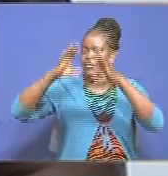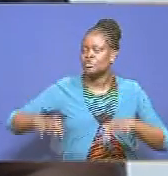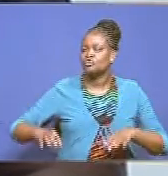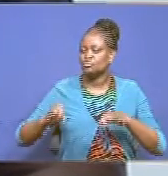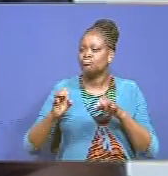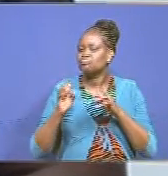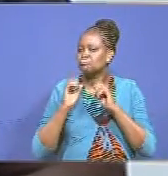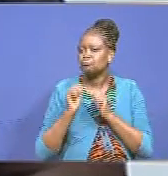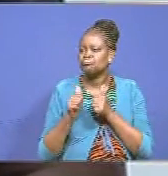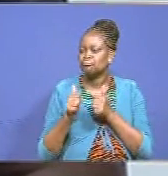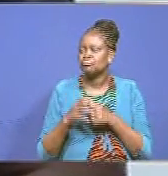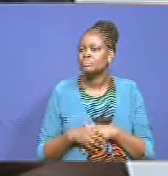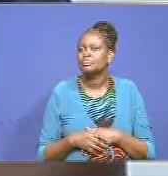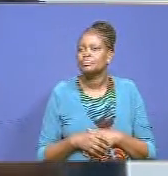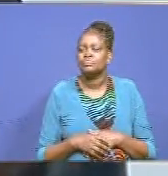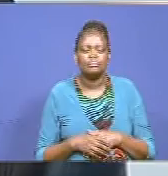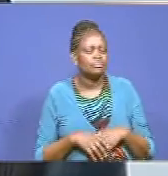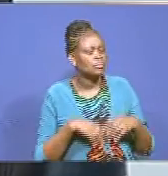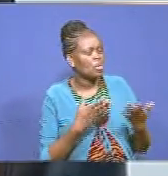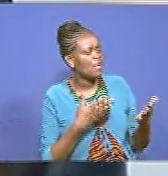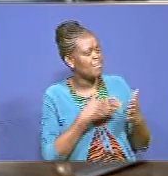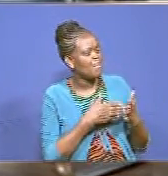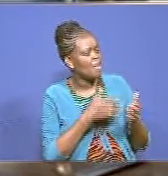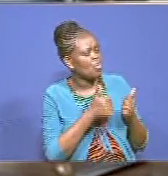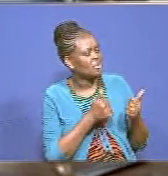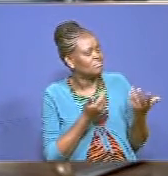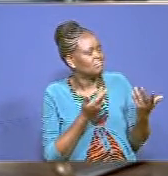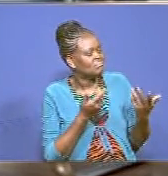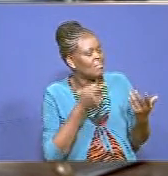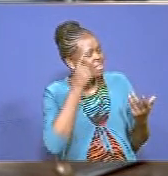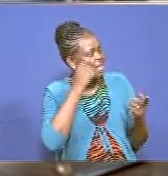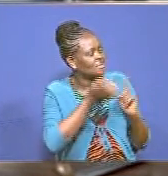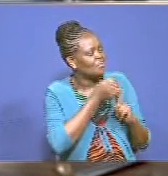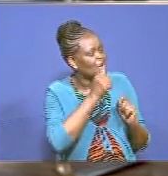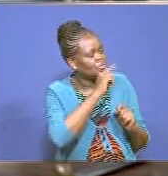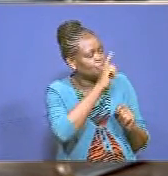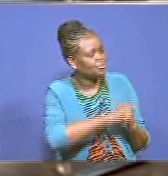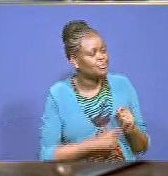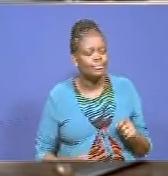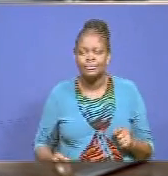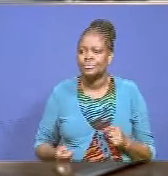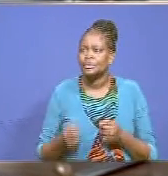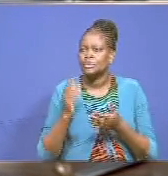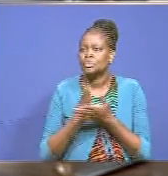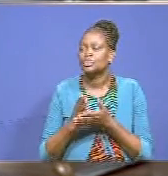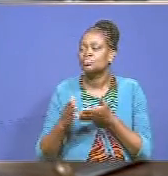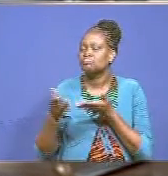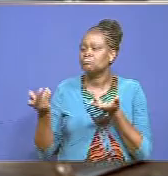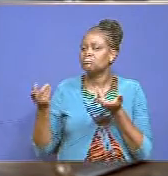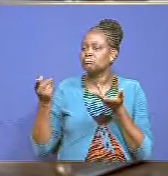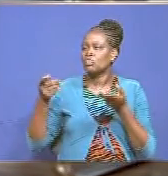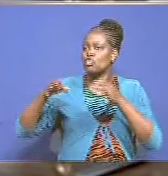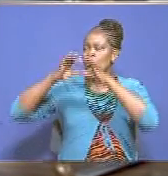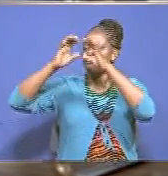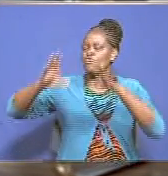really gotten to the roots. What are these obstacles that you feel have not been achieved in devolution? One basically is that, you see, it was to devolve